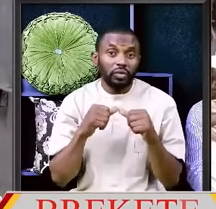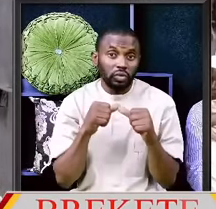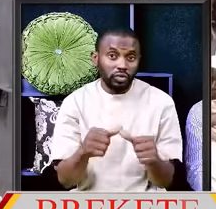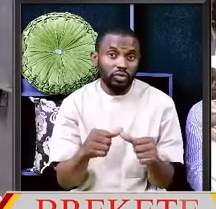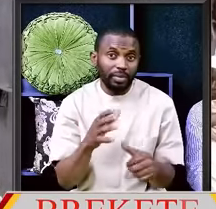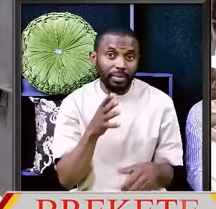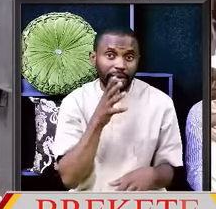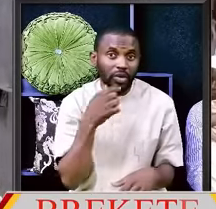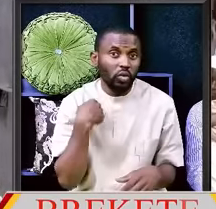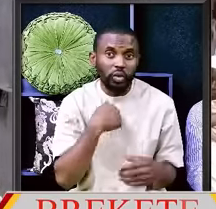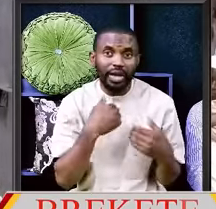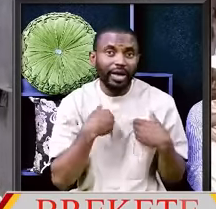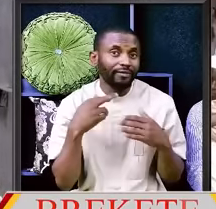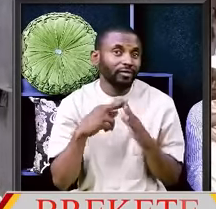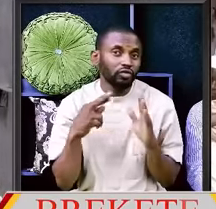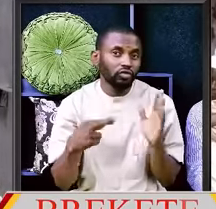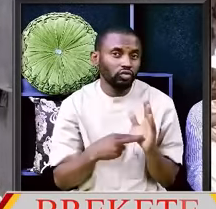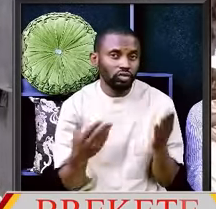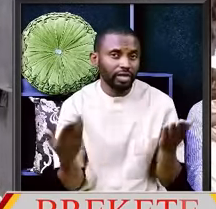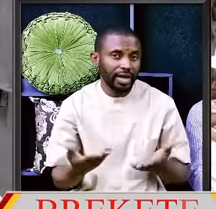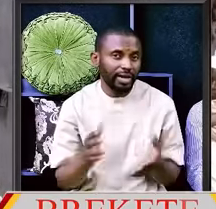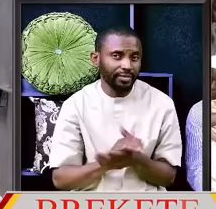Okay, sir. We have ground rules here.